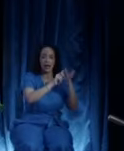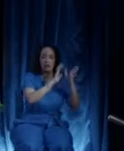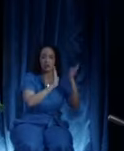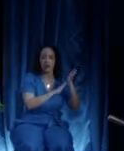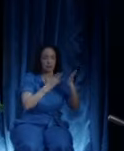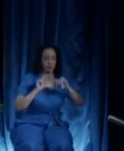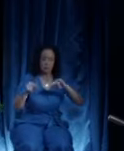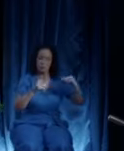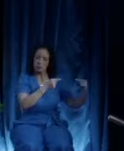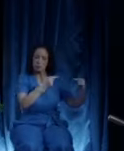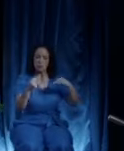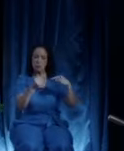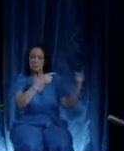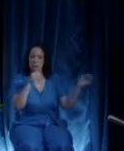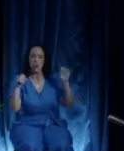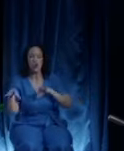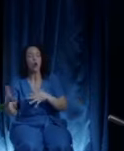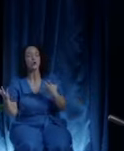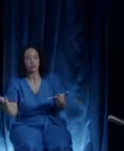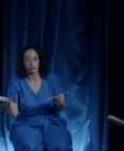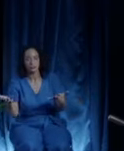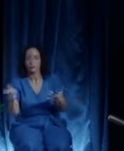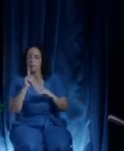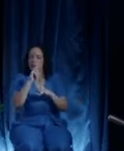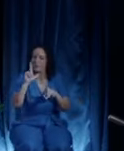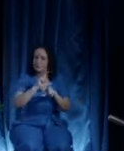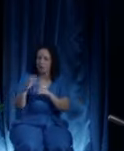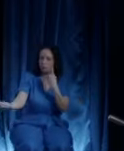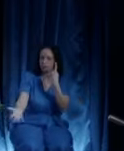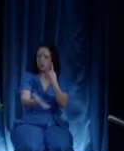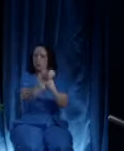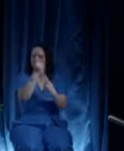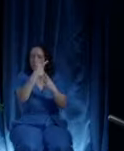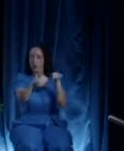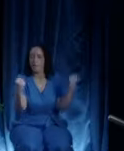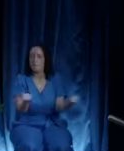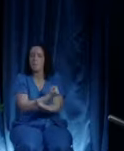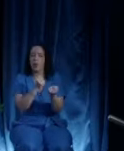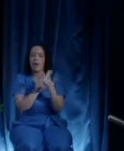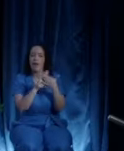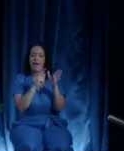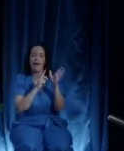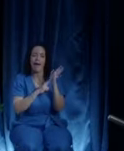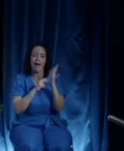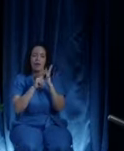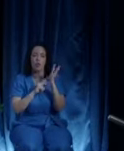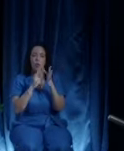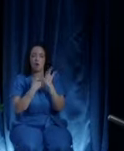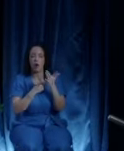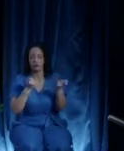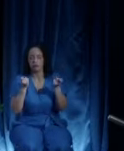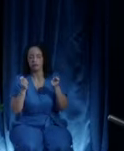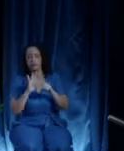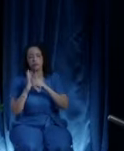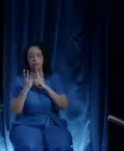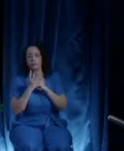court and that kind of thing, although she also made her enemies there. But, you know, she was the absolute opposite of your